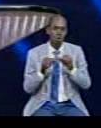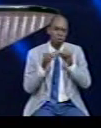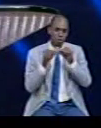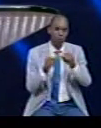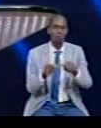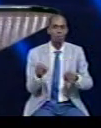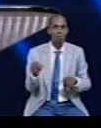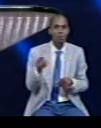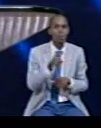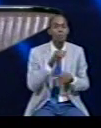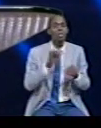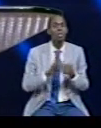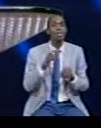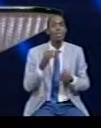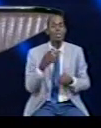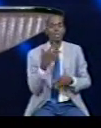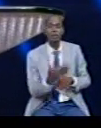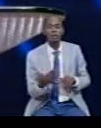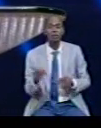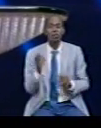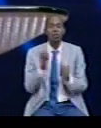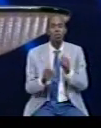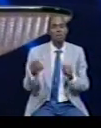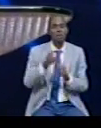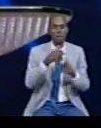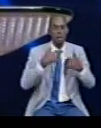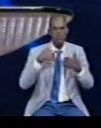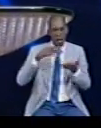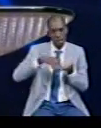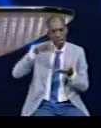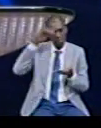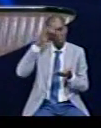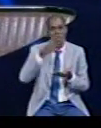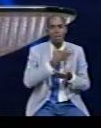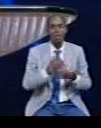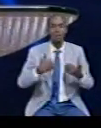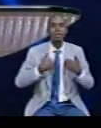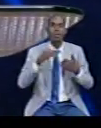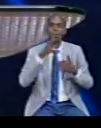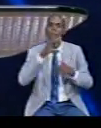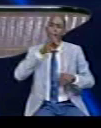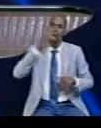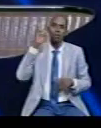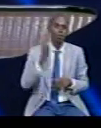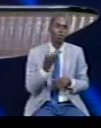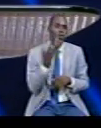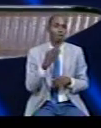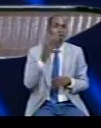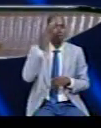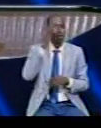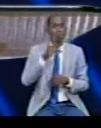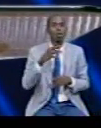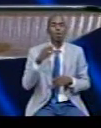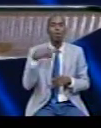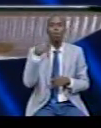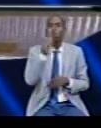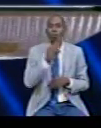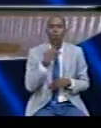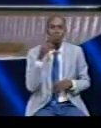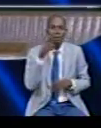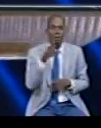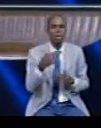thou in the things which thou hast learned and hast been assured of, knowing of whom thou